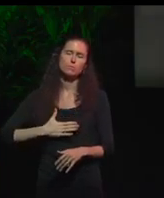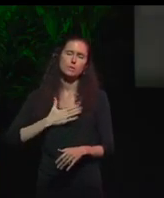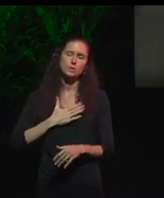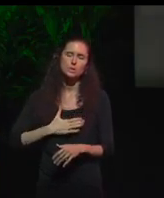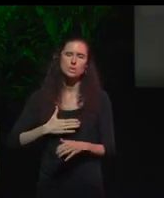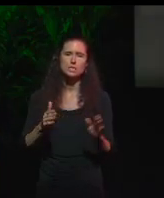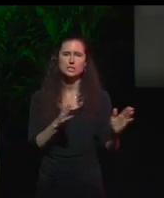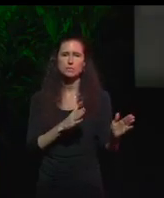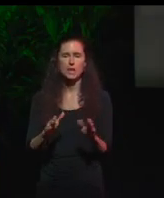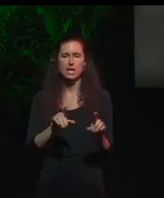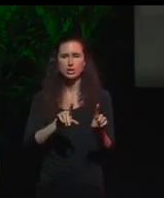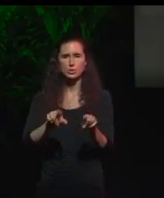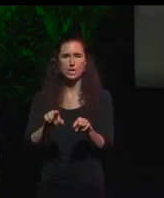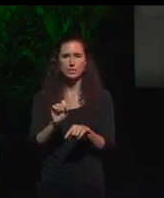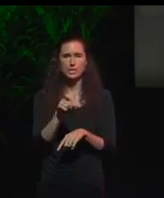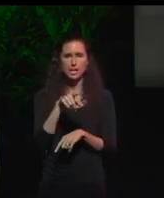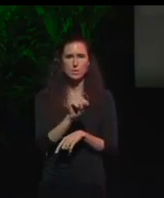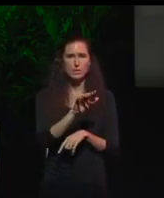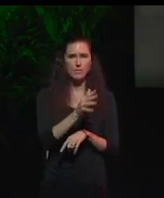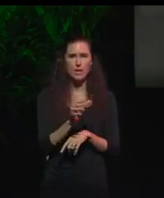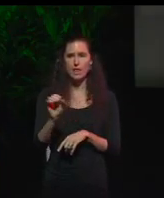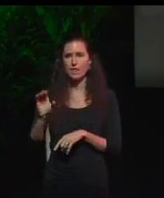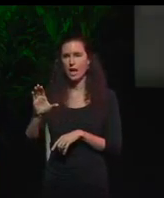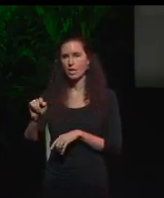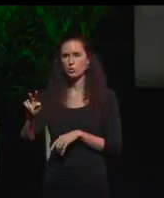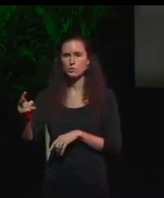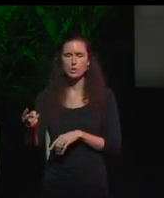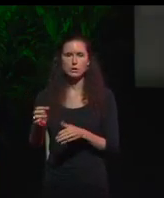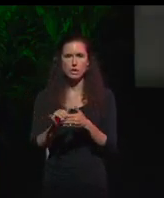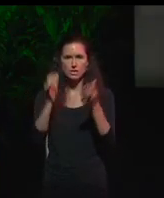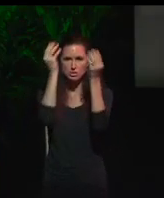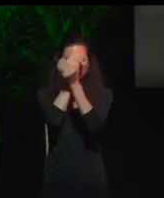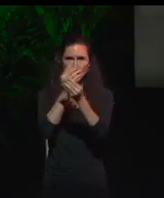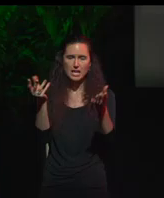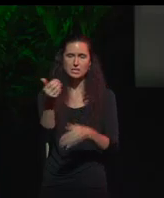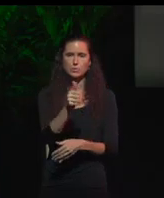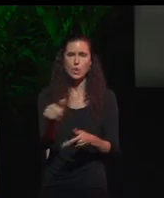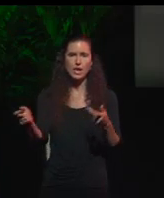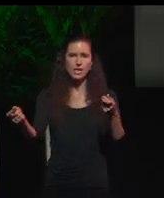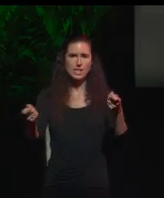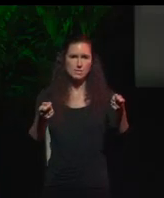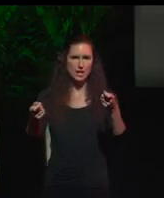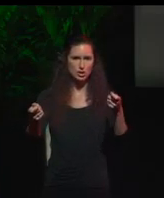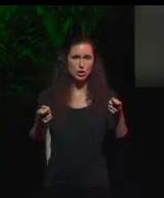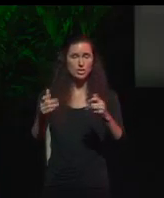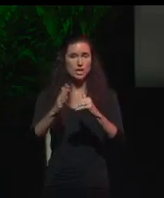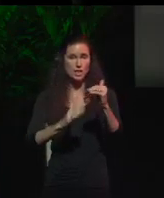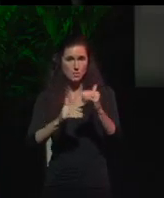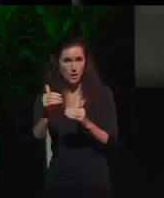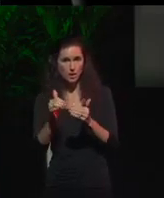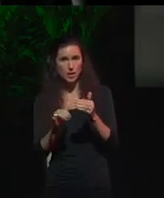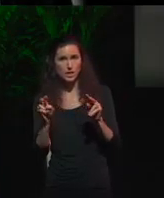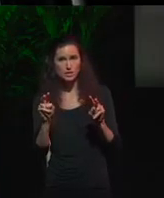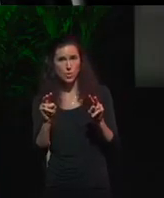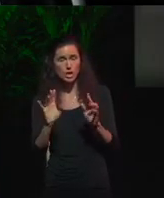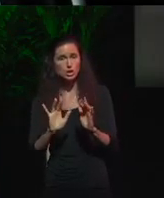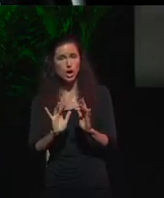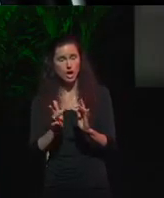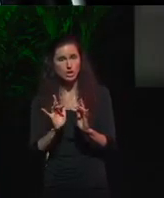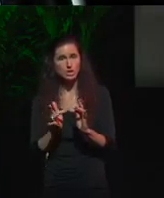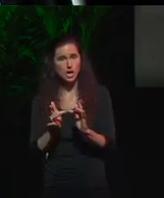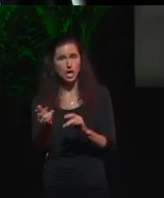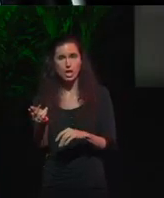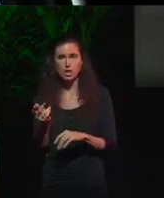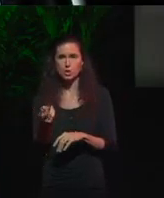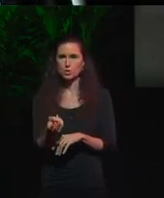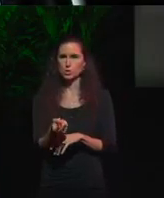attending September 25th and October 2nd. And just a heads up to any of the administrators in the building or watching online. Those